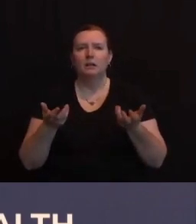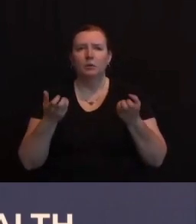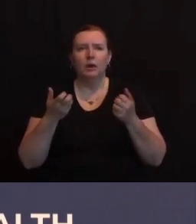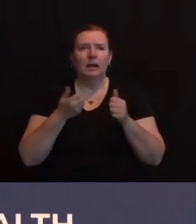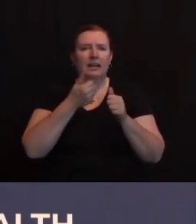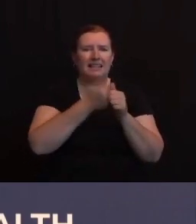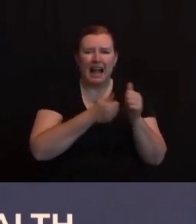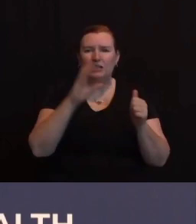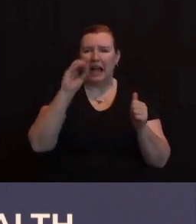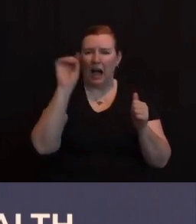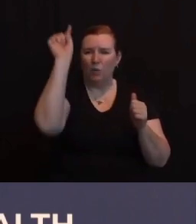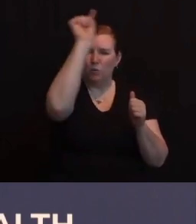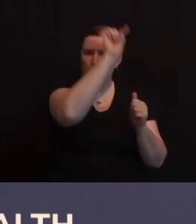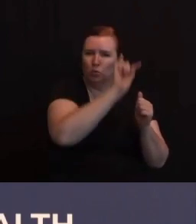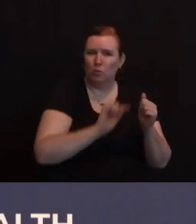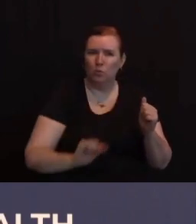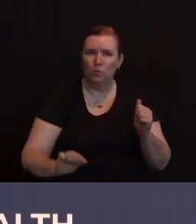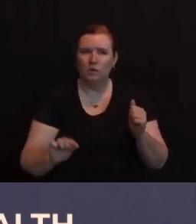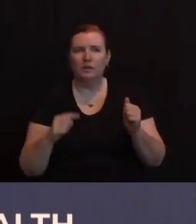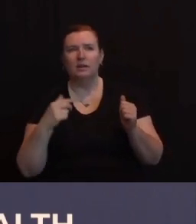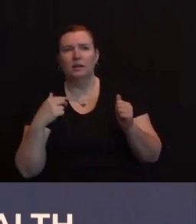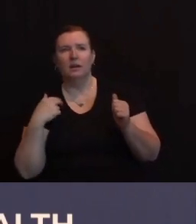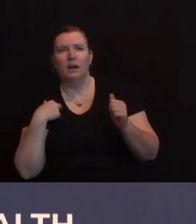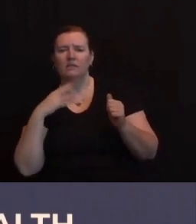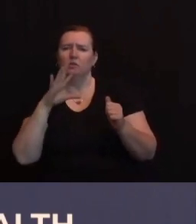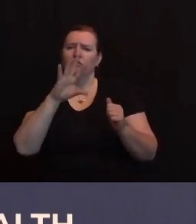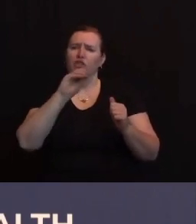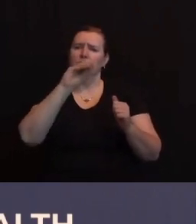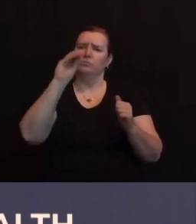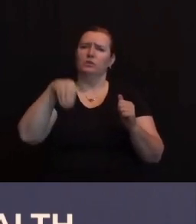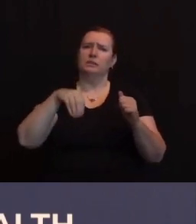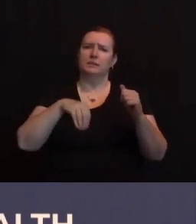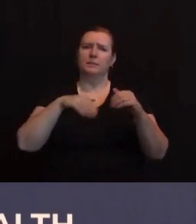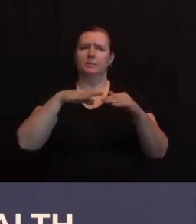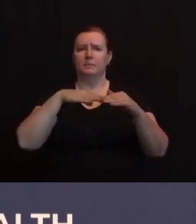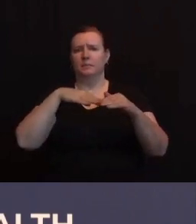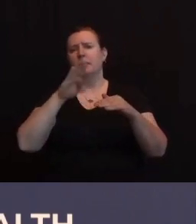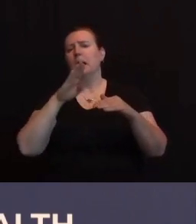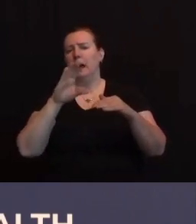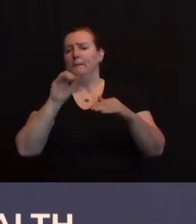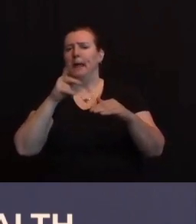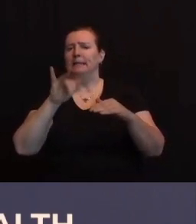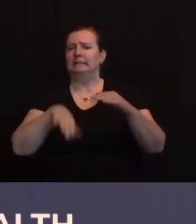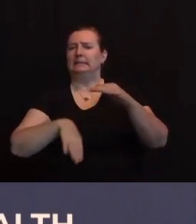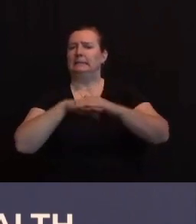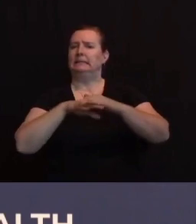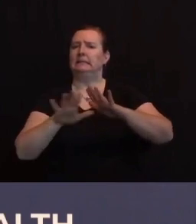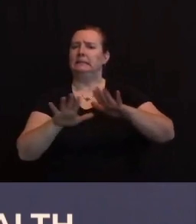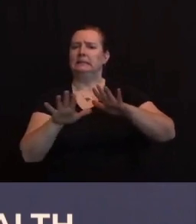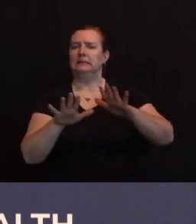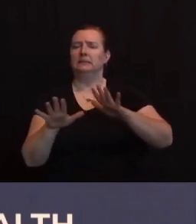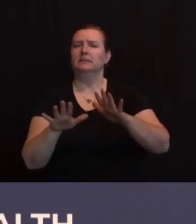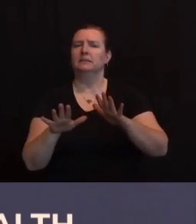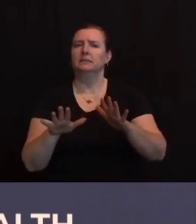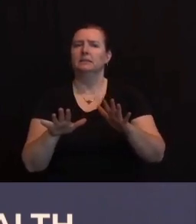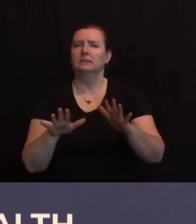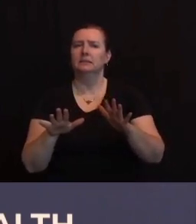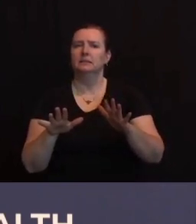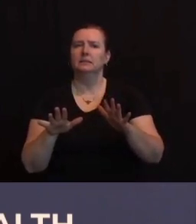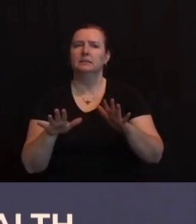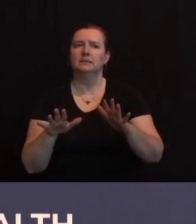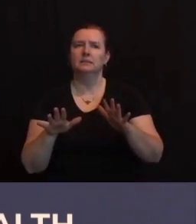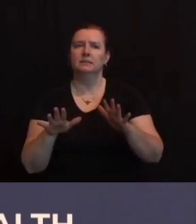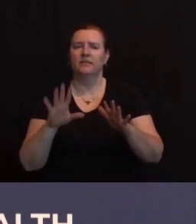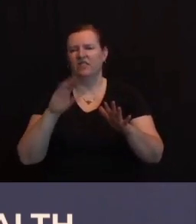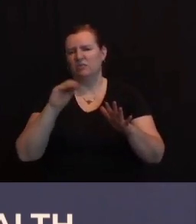one polling location per municipality. We want to make sure that that's not just words, that actually happens if that's the